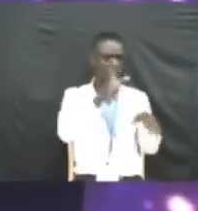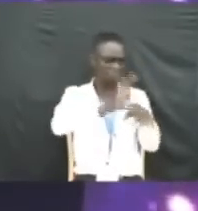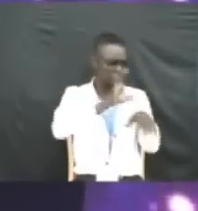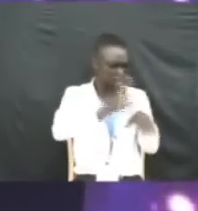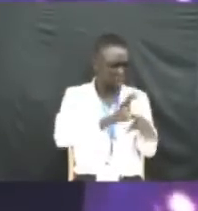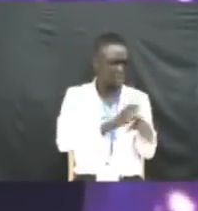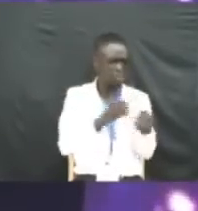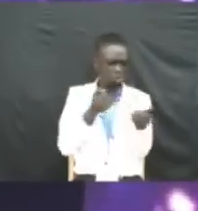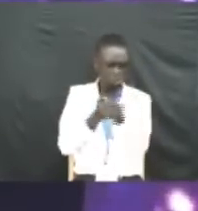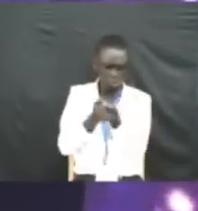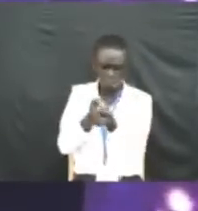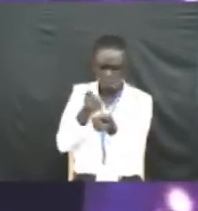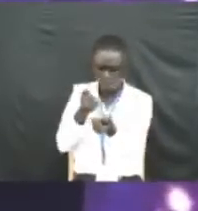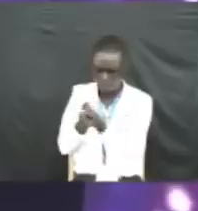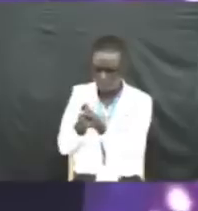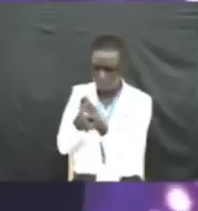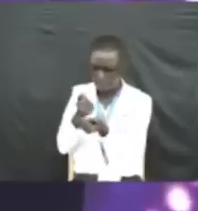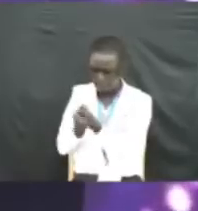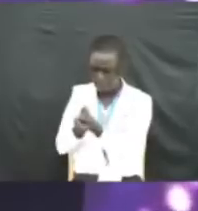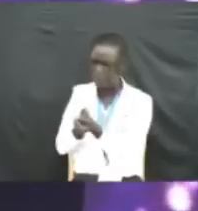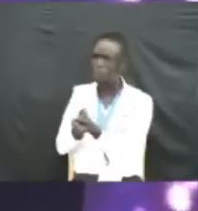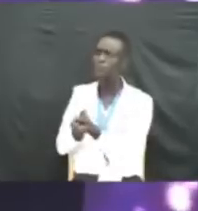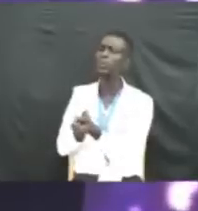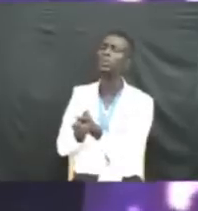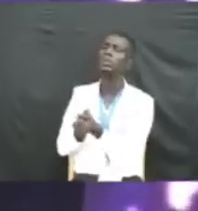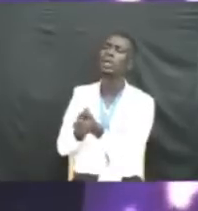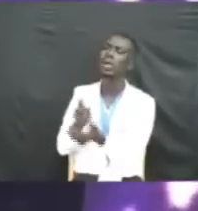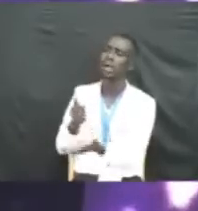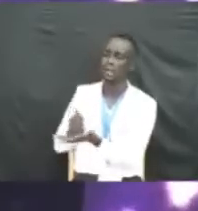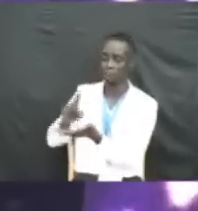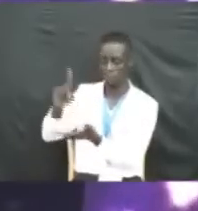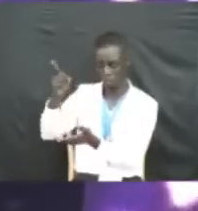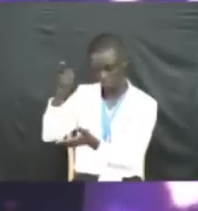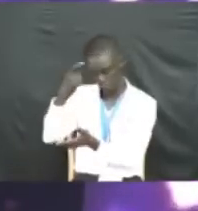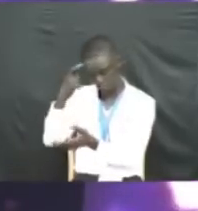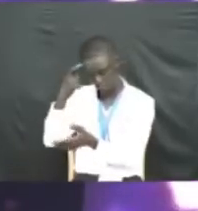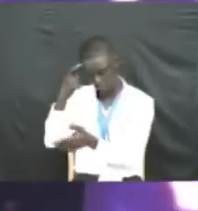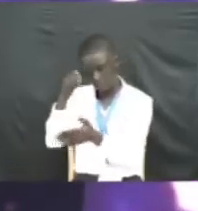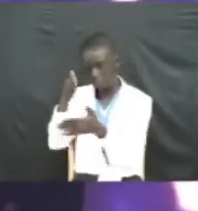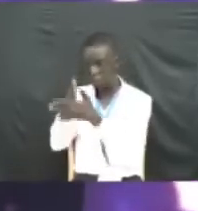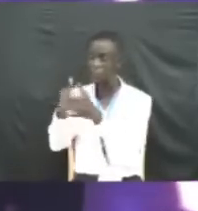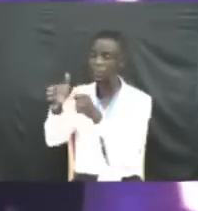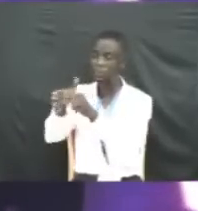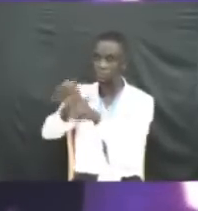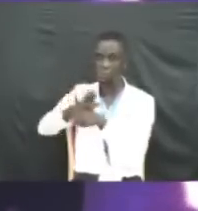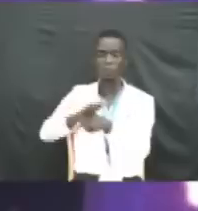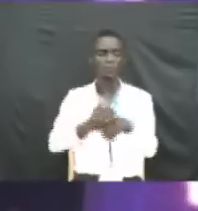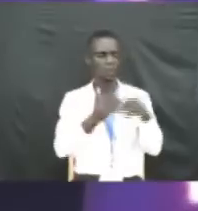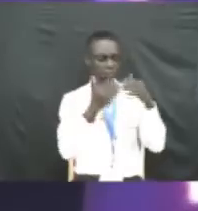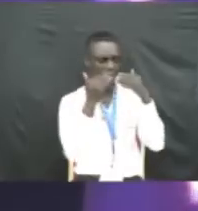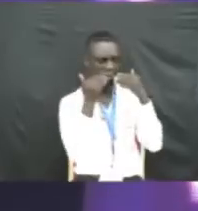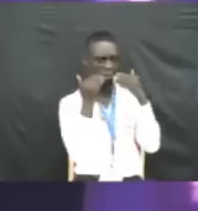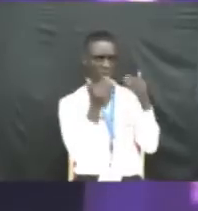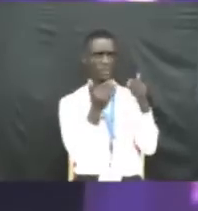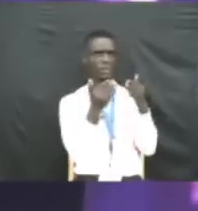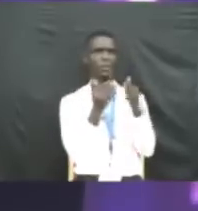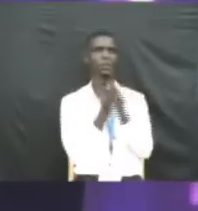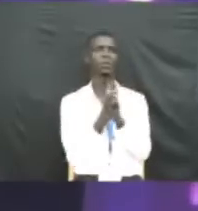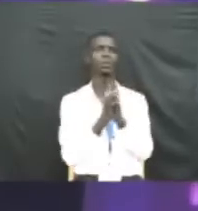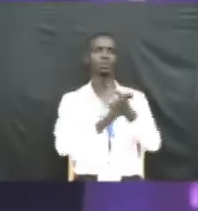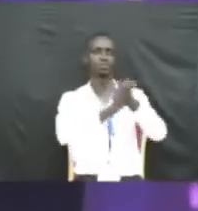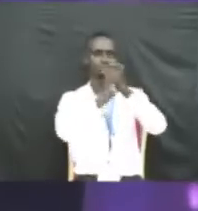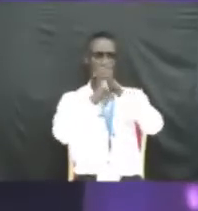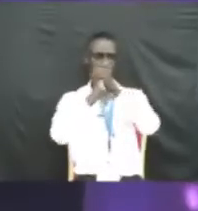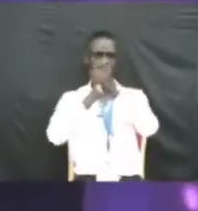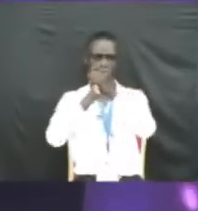contribution to the fight against the coid9 pandemic. Once again, thank you very much and congratulations.